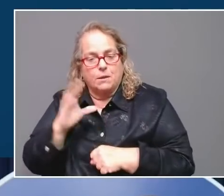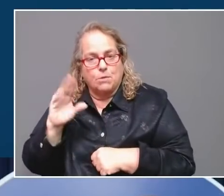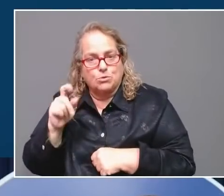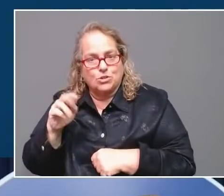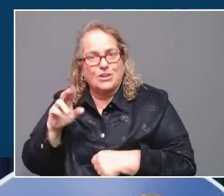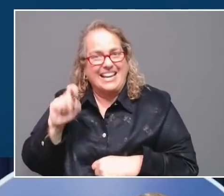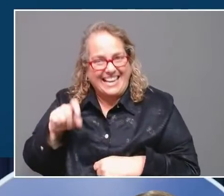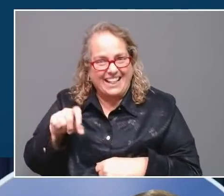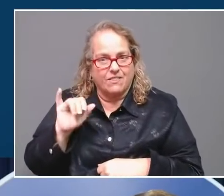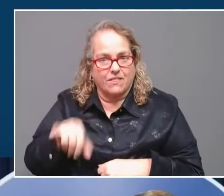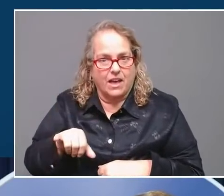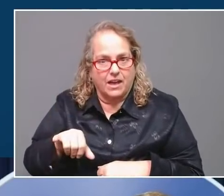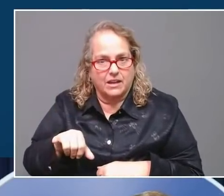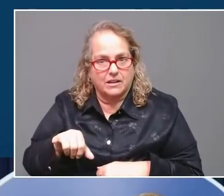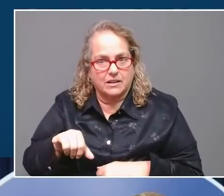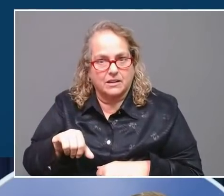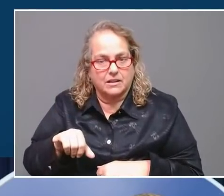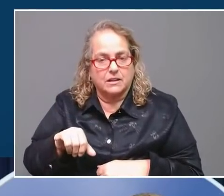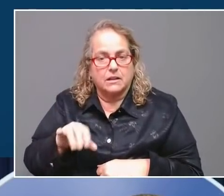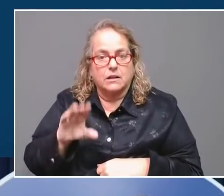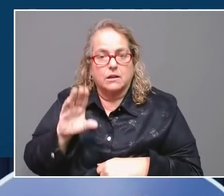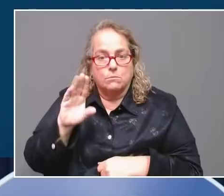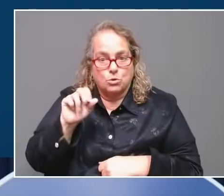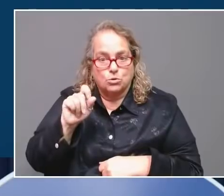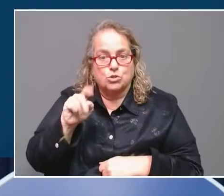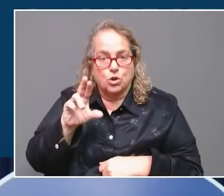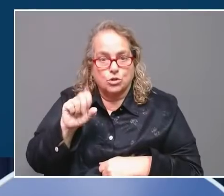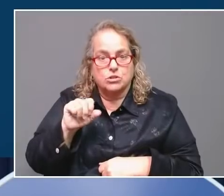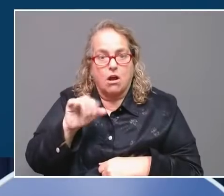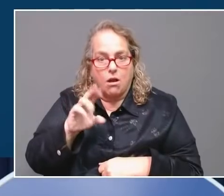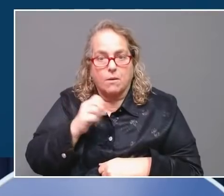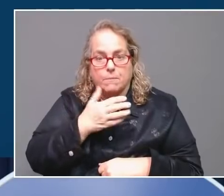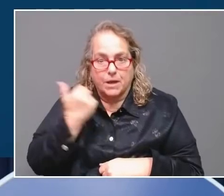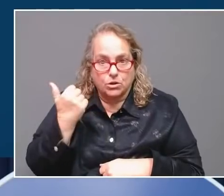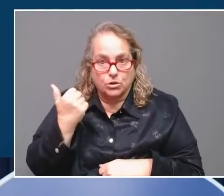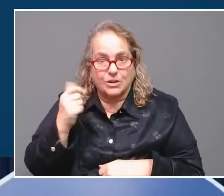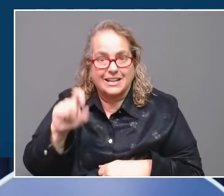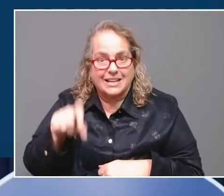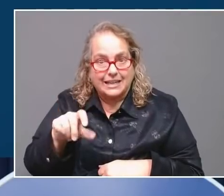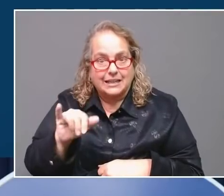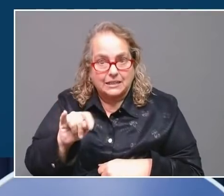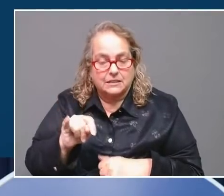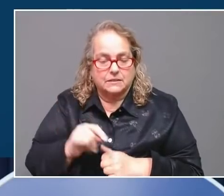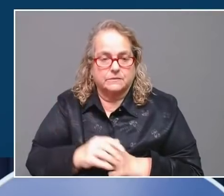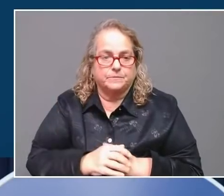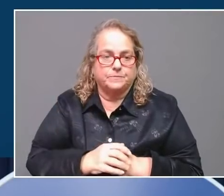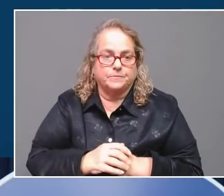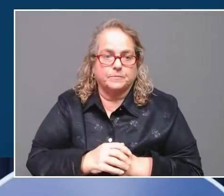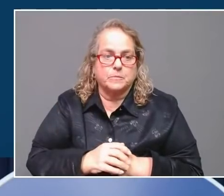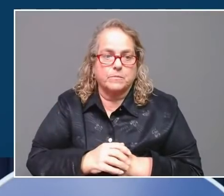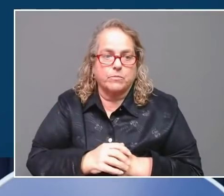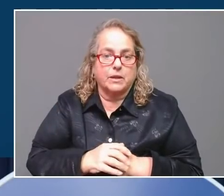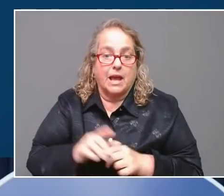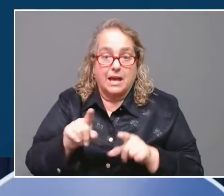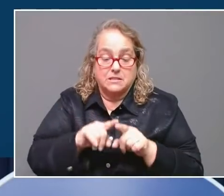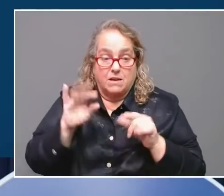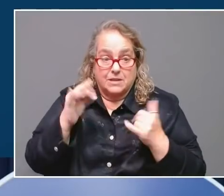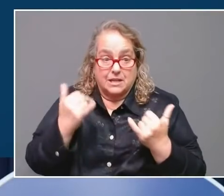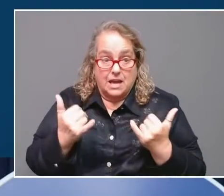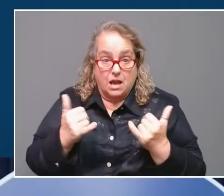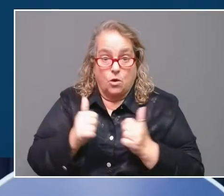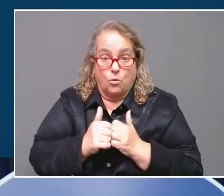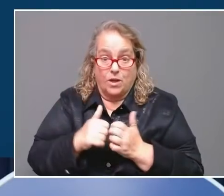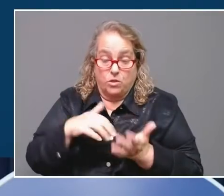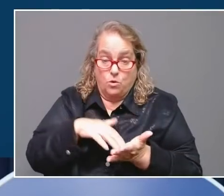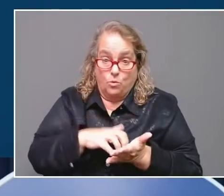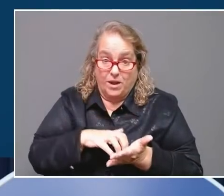vaccine, but if you get a booster, the numbers are even better. And as of now, with waning immunity, when